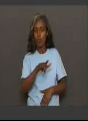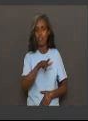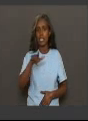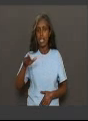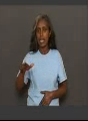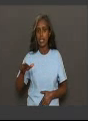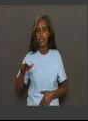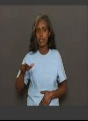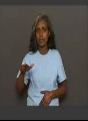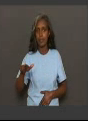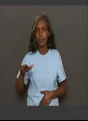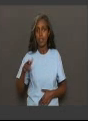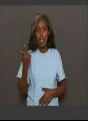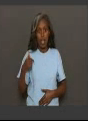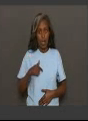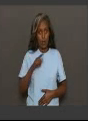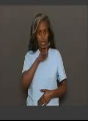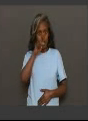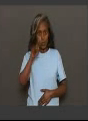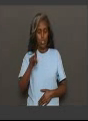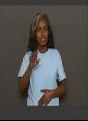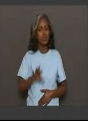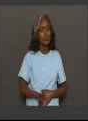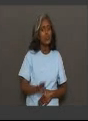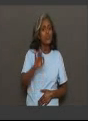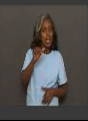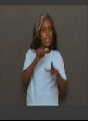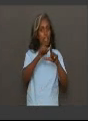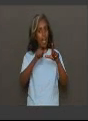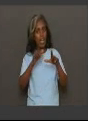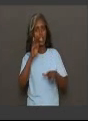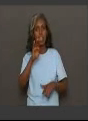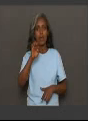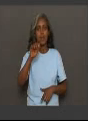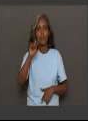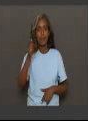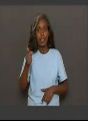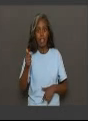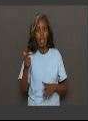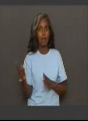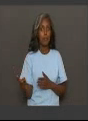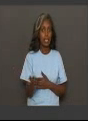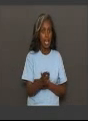line, our equation to find angle beta becomes